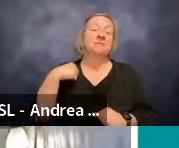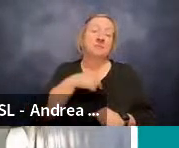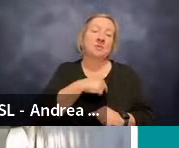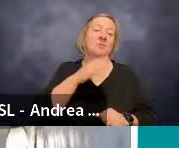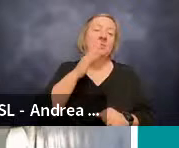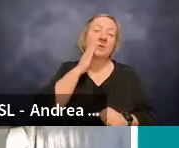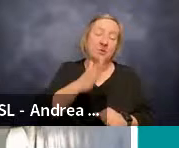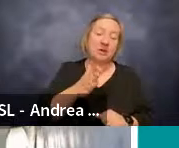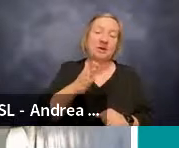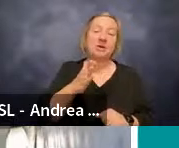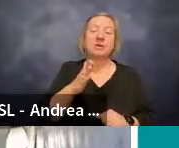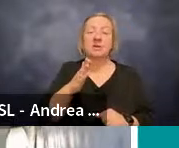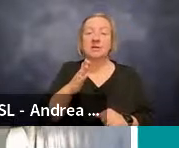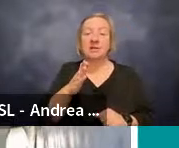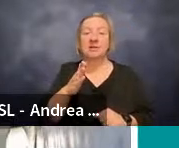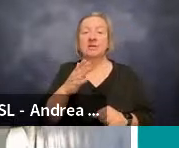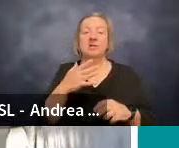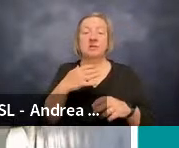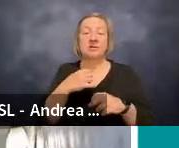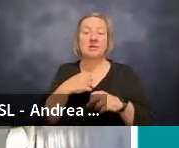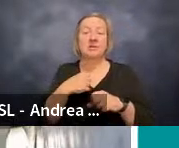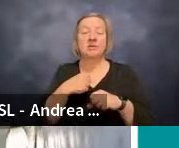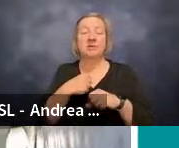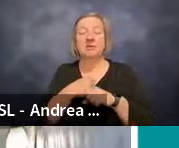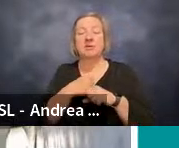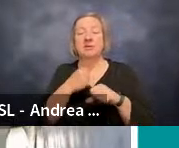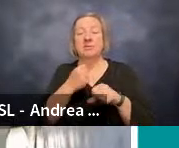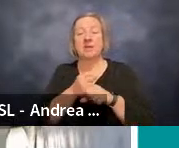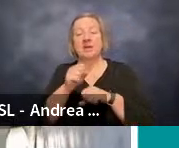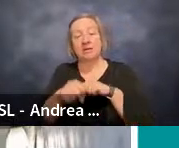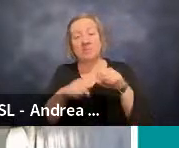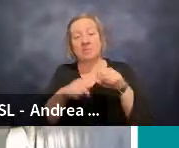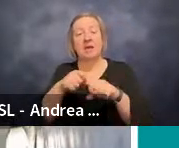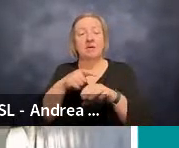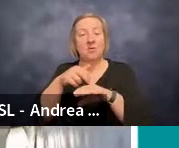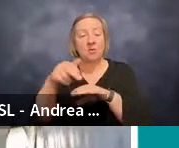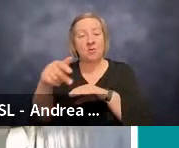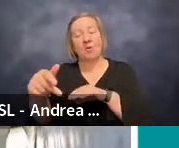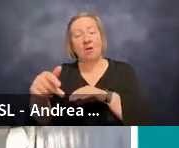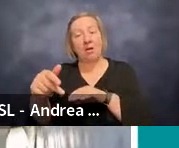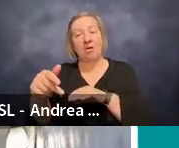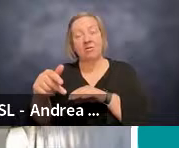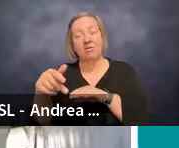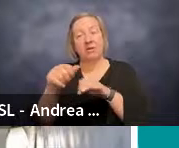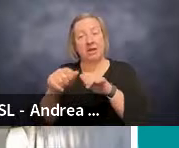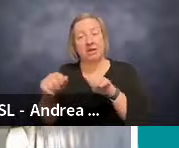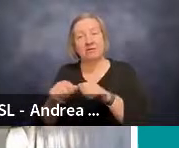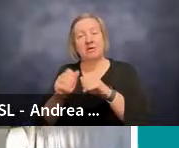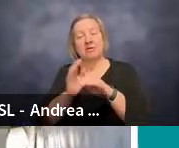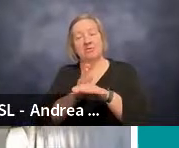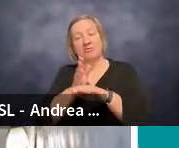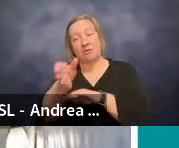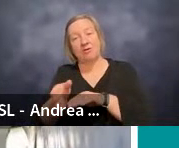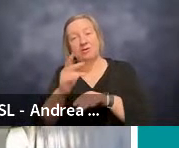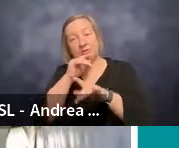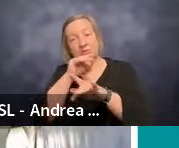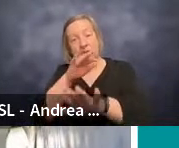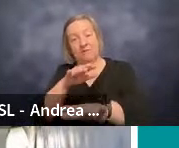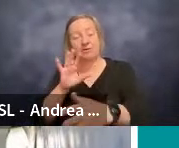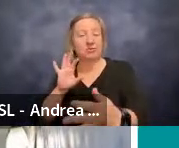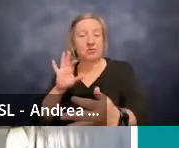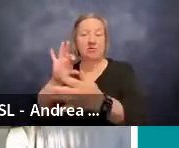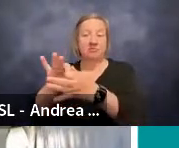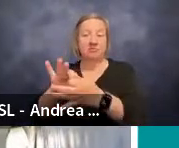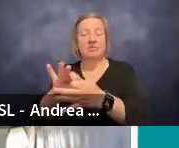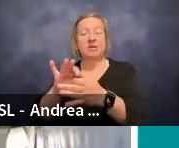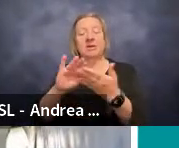be creating a bike walk facility across the river to connect the